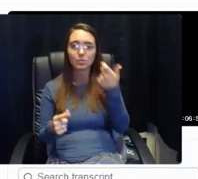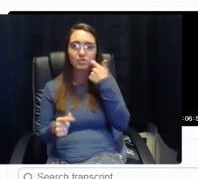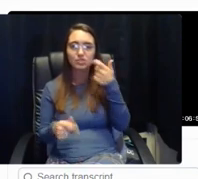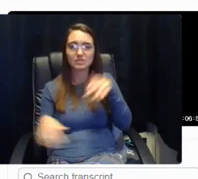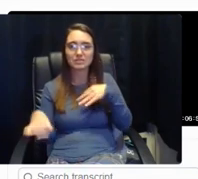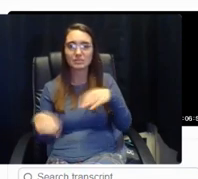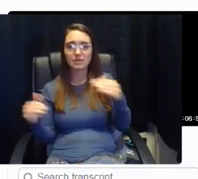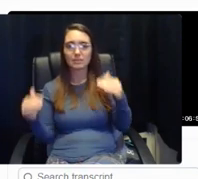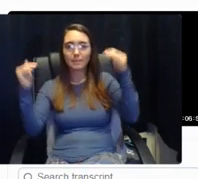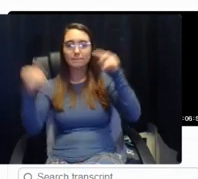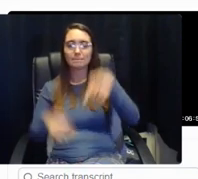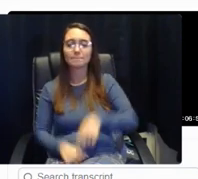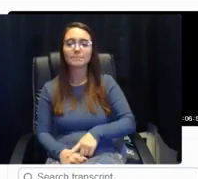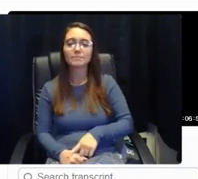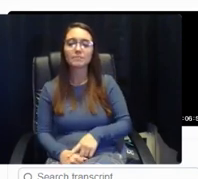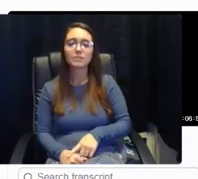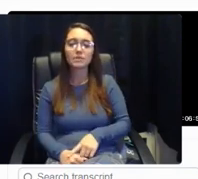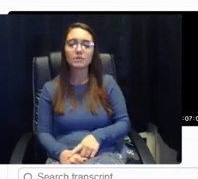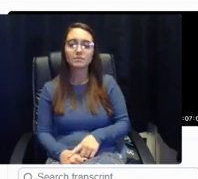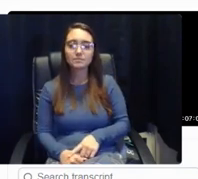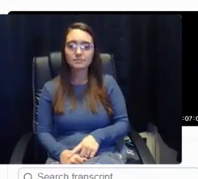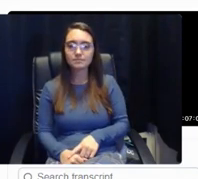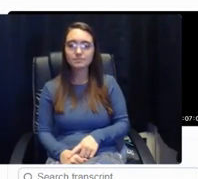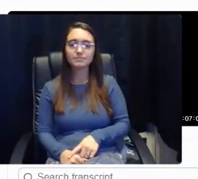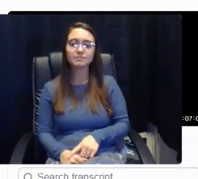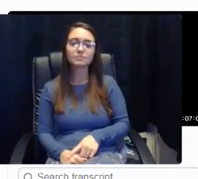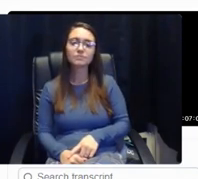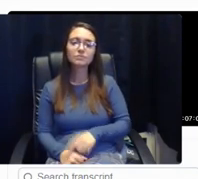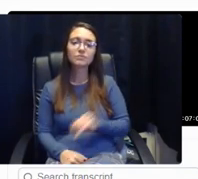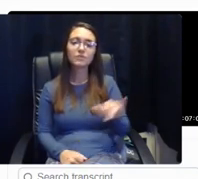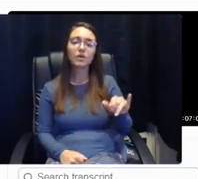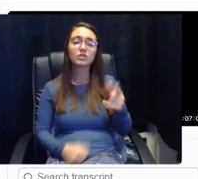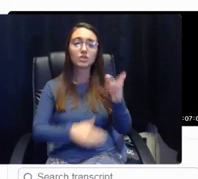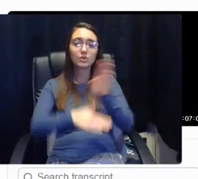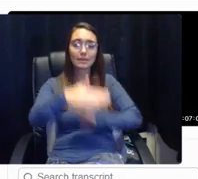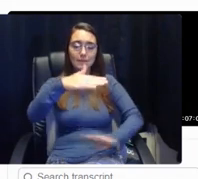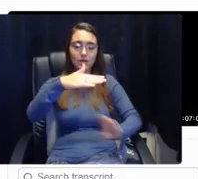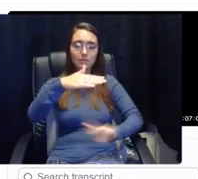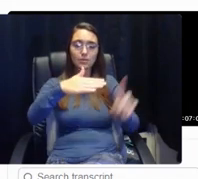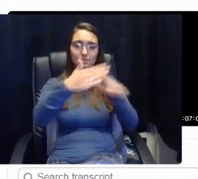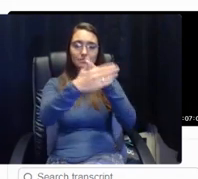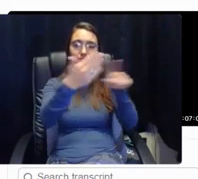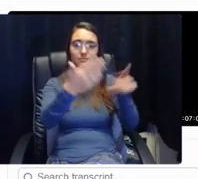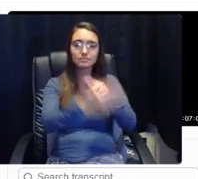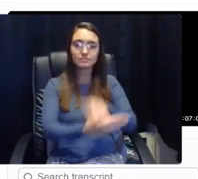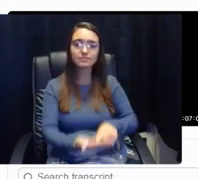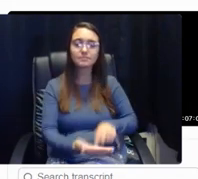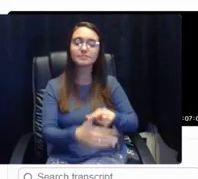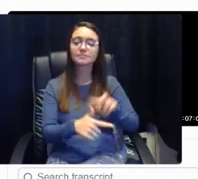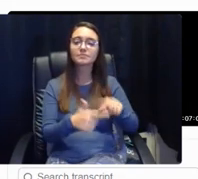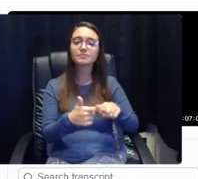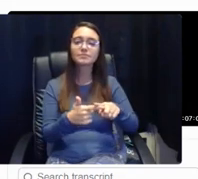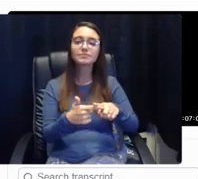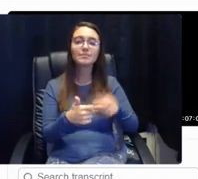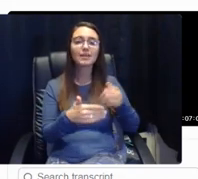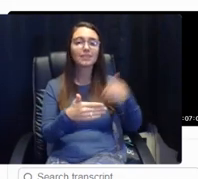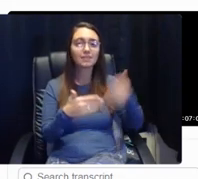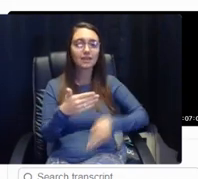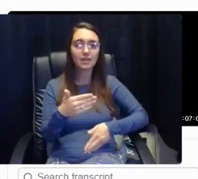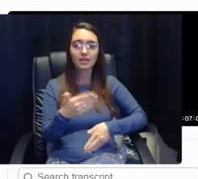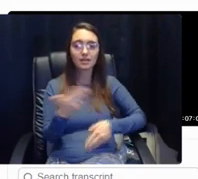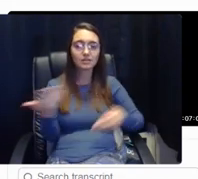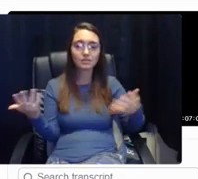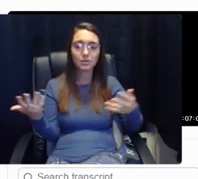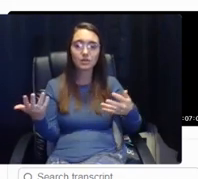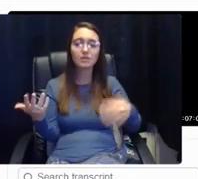this also cancel out coming from that relationship. So the end result is now